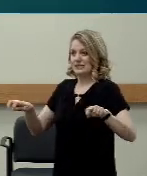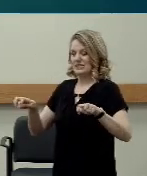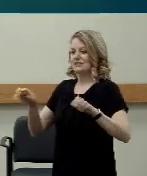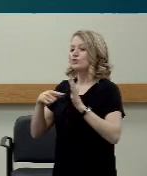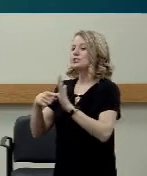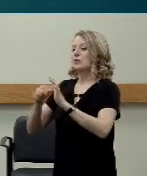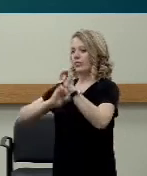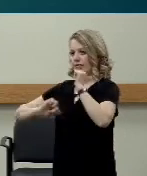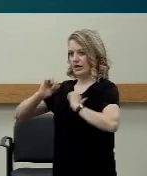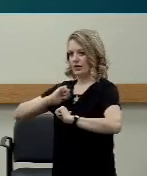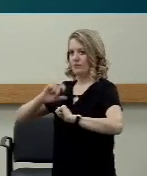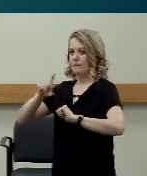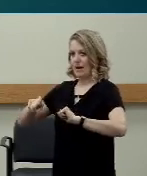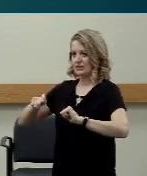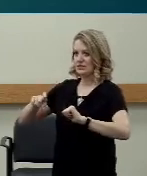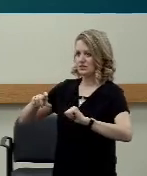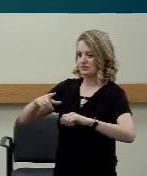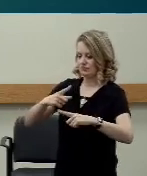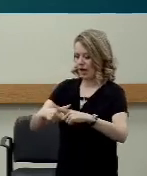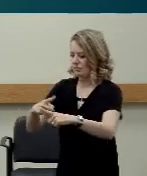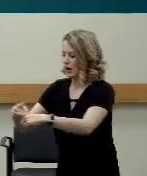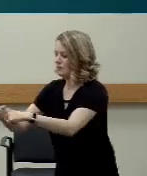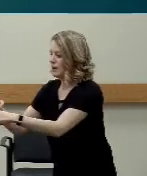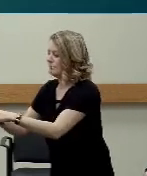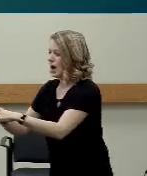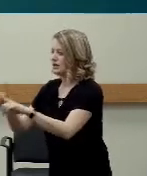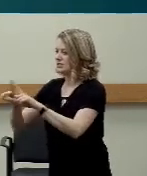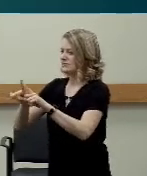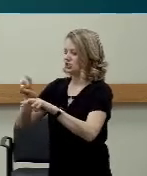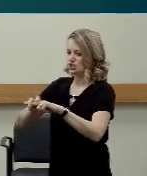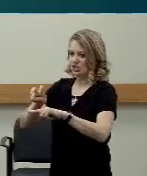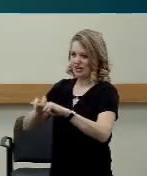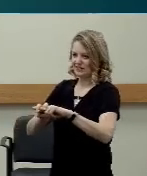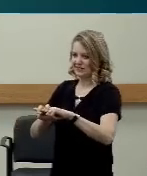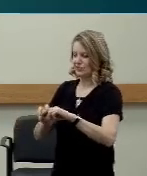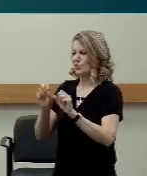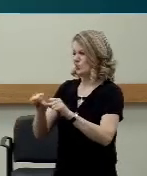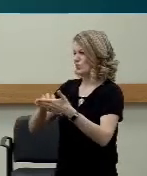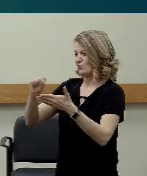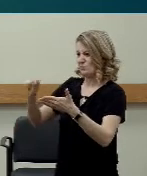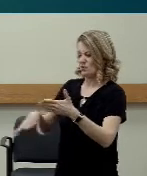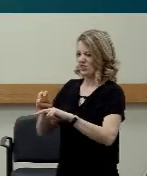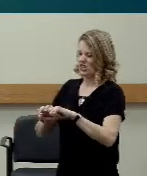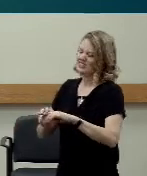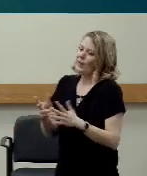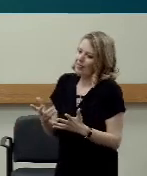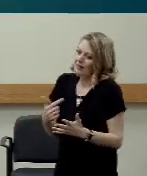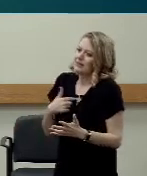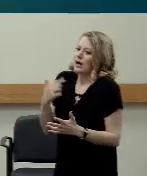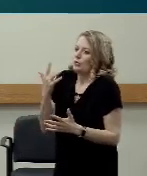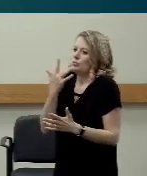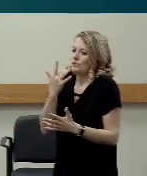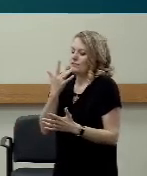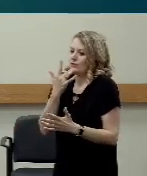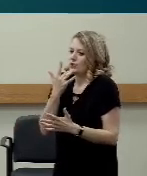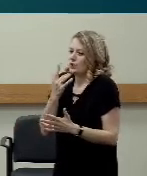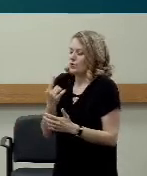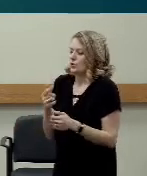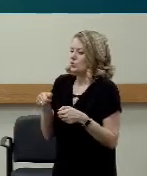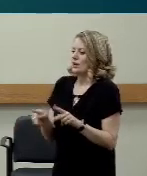distancing guidelines. You could say, well, we could just remove some seats. Well, I think we'd prefer to leave 1